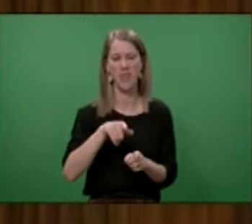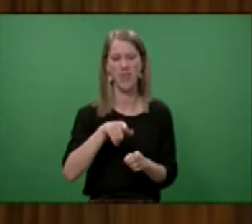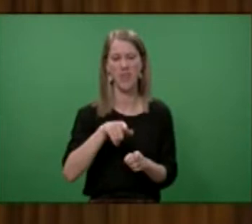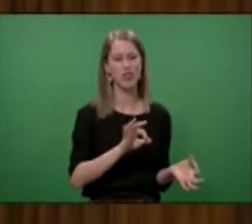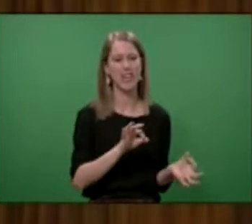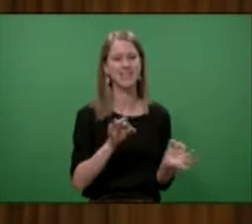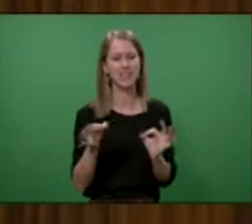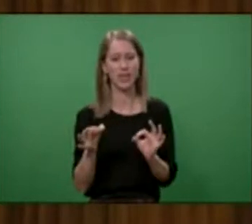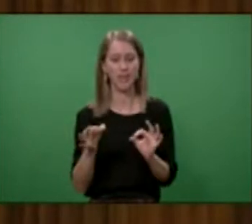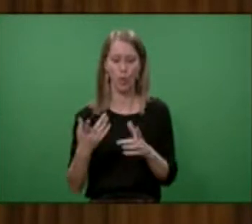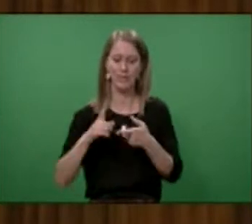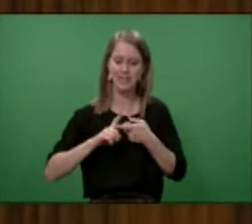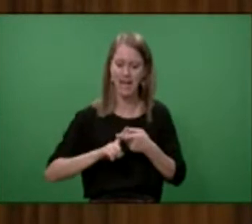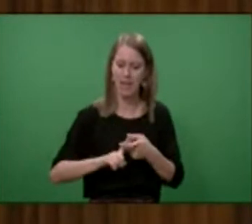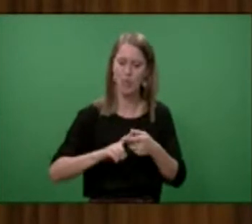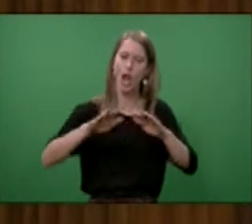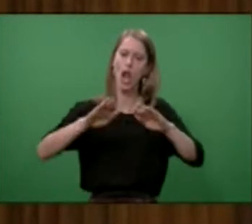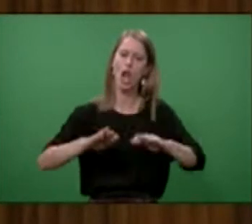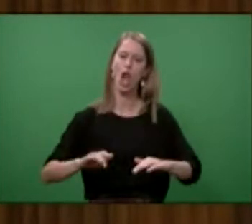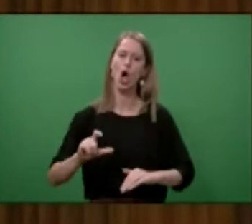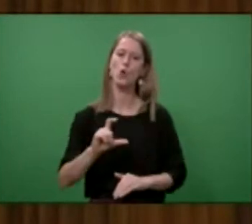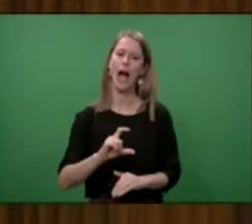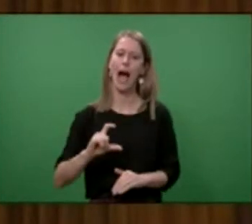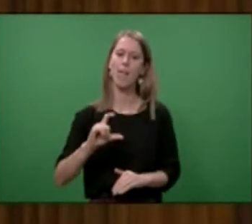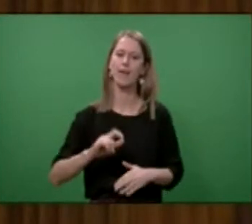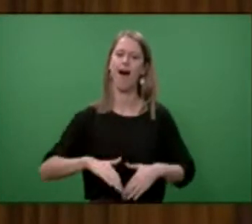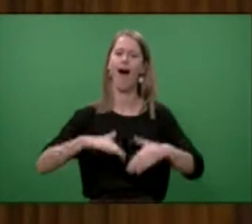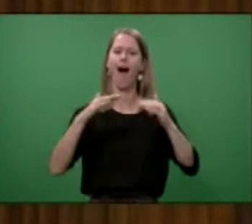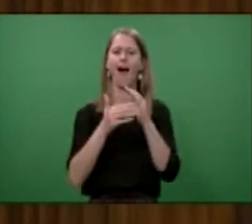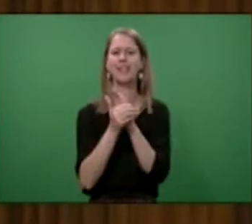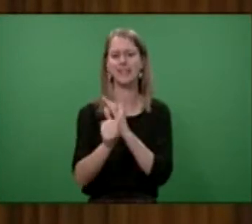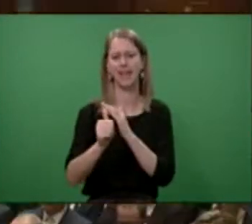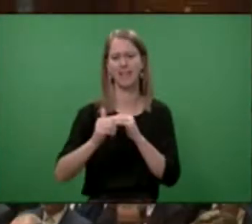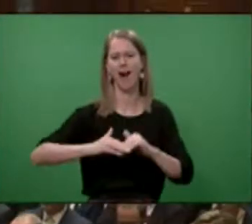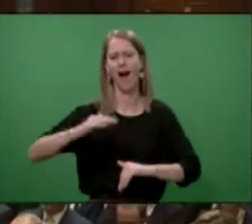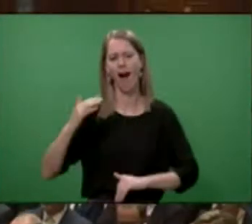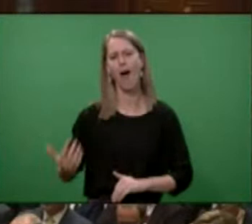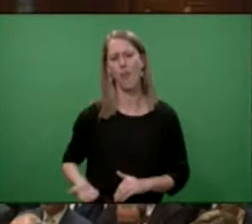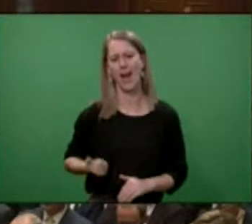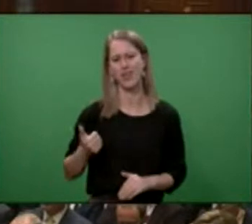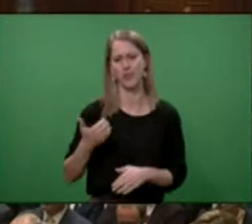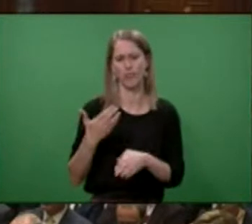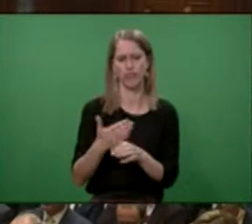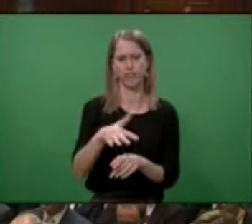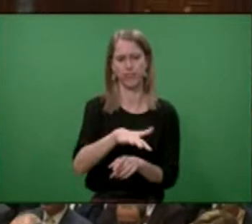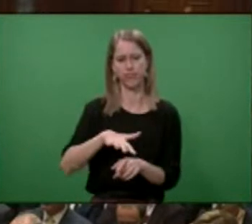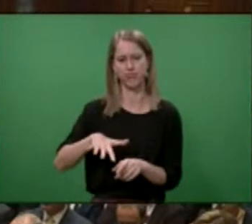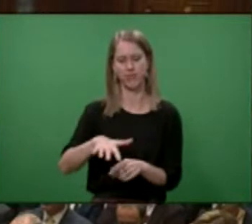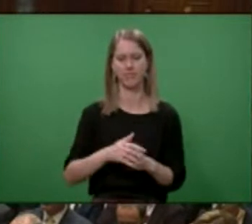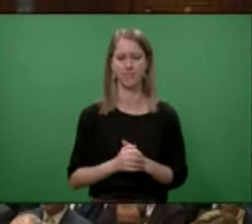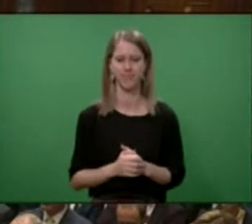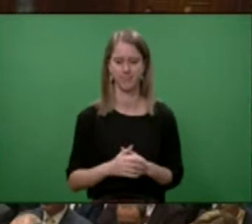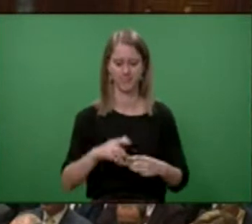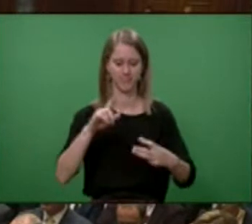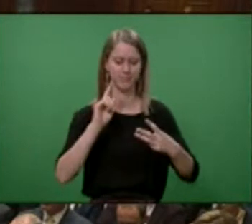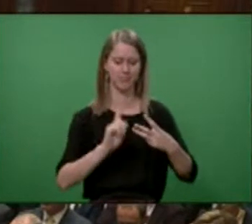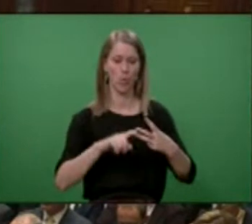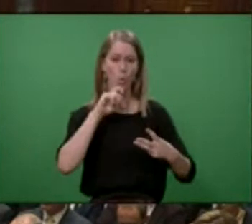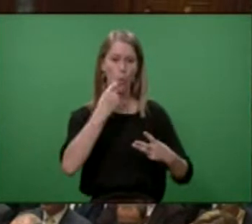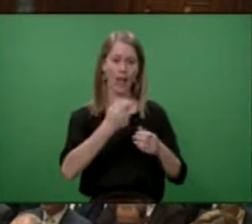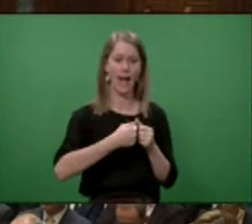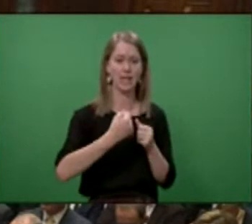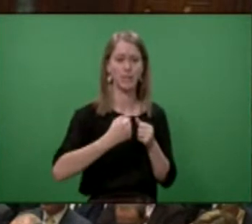to a sustainable, low-carbon, high-skill and high-wage industry. It will expand the Innovative